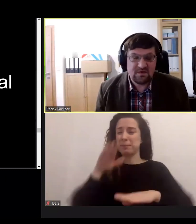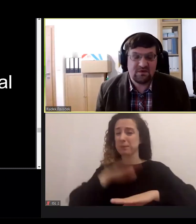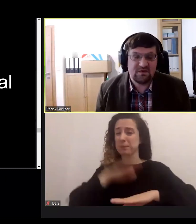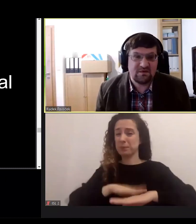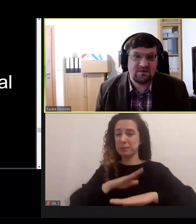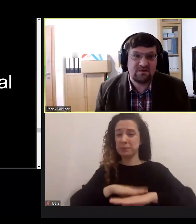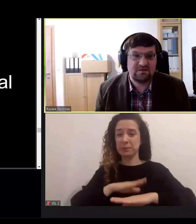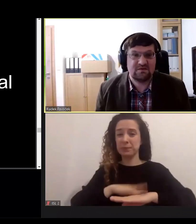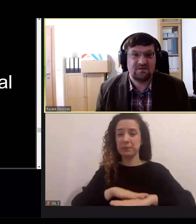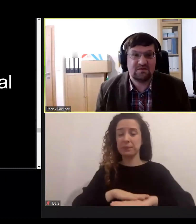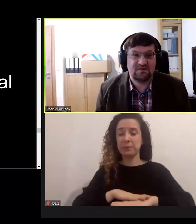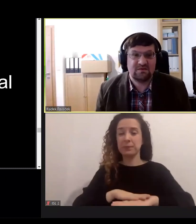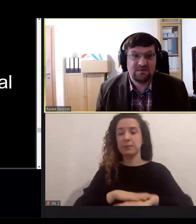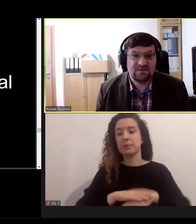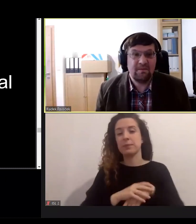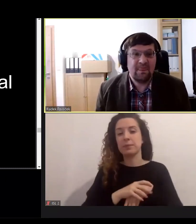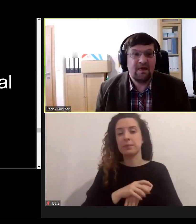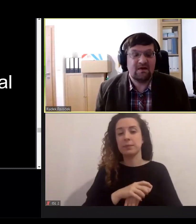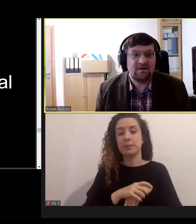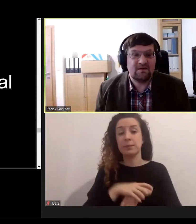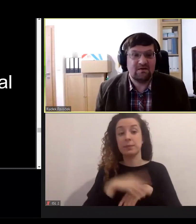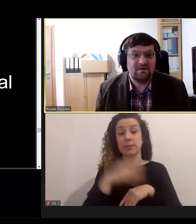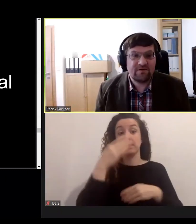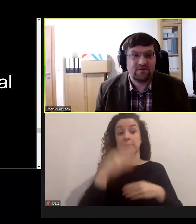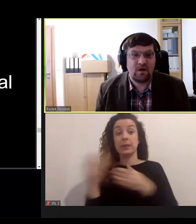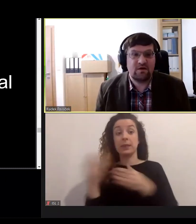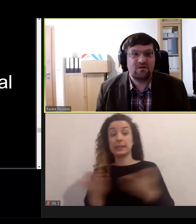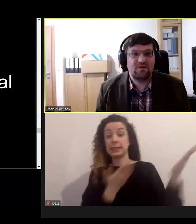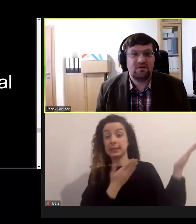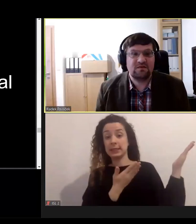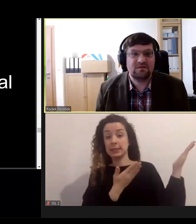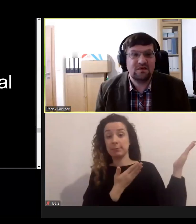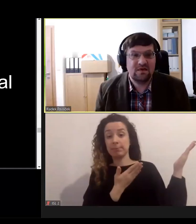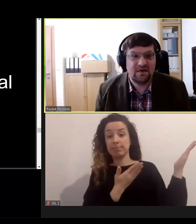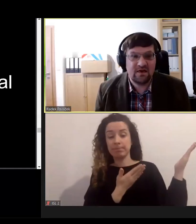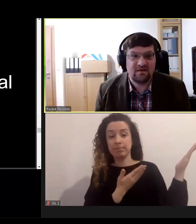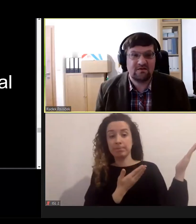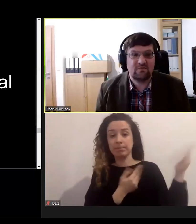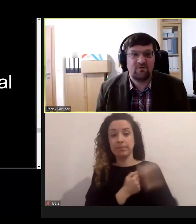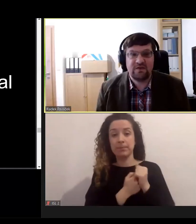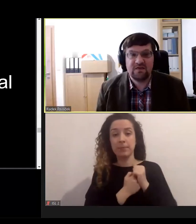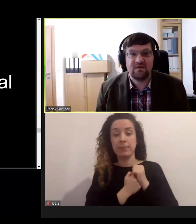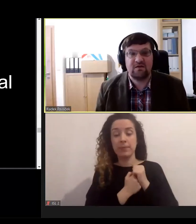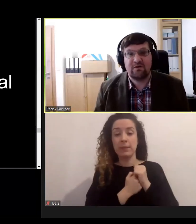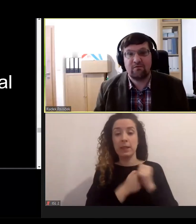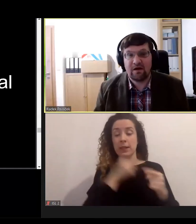are basically free. There are 3 outcomes. There are two